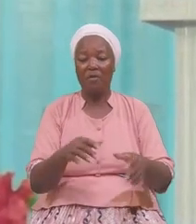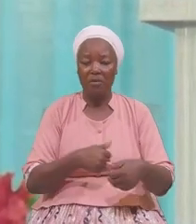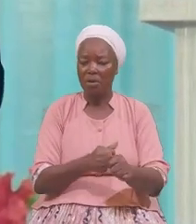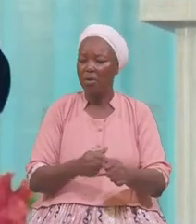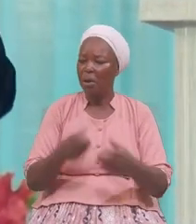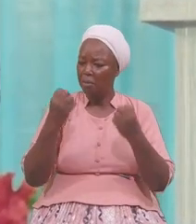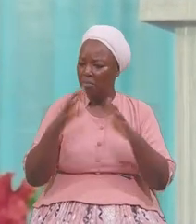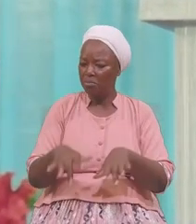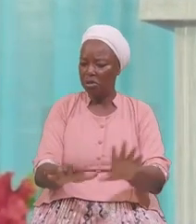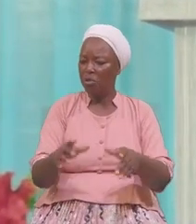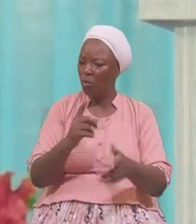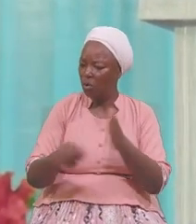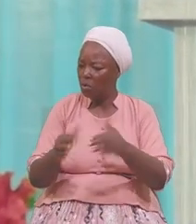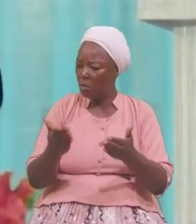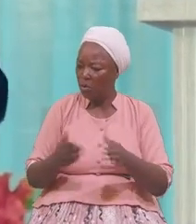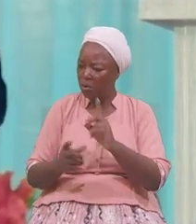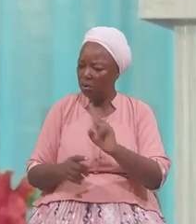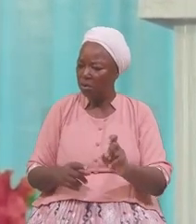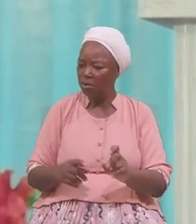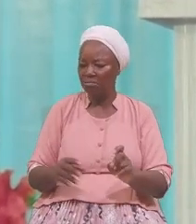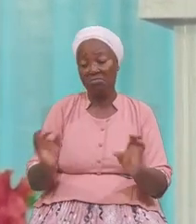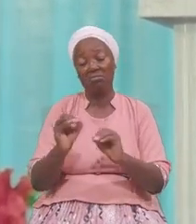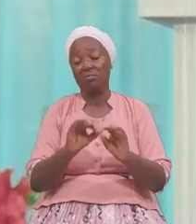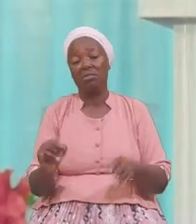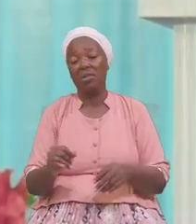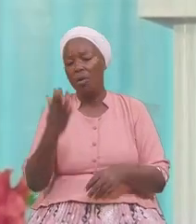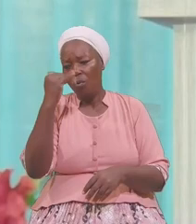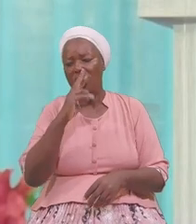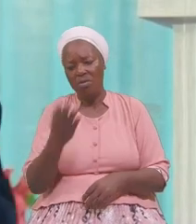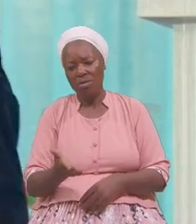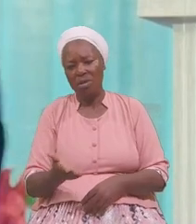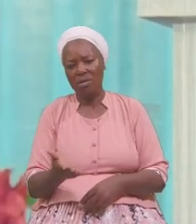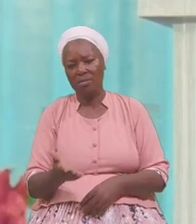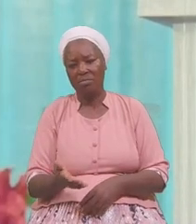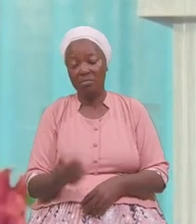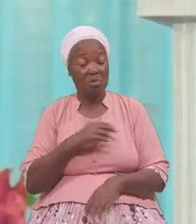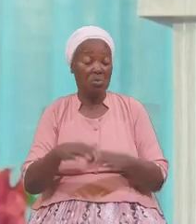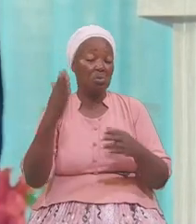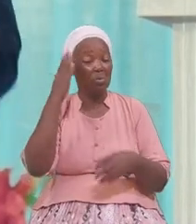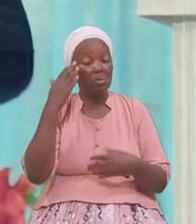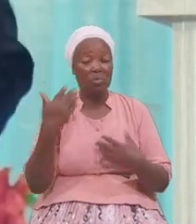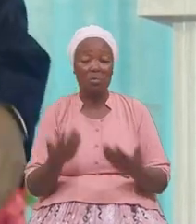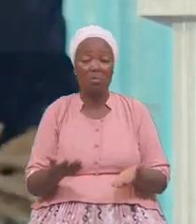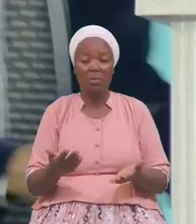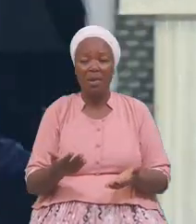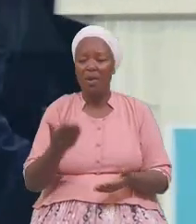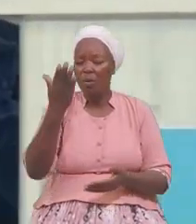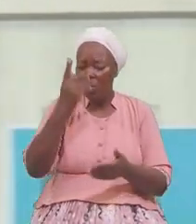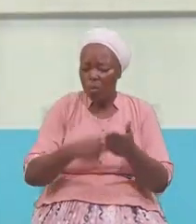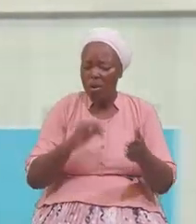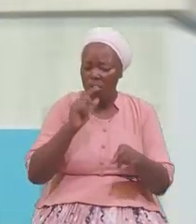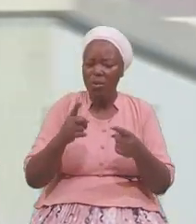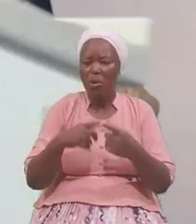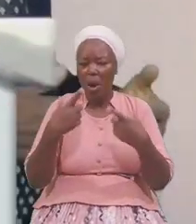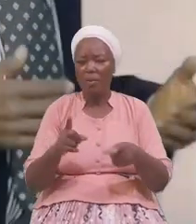want? Nothing. Why are you here? We don't know. What is going to happen